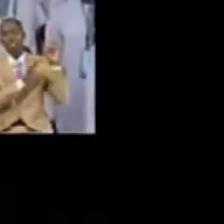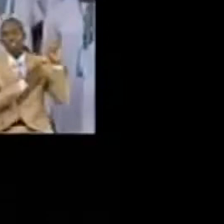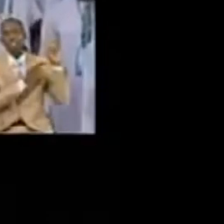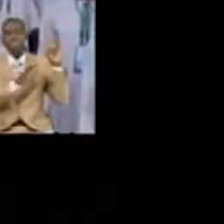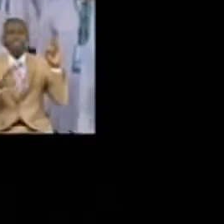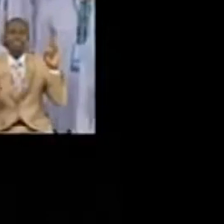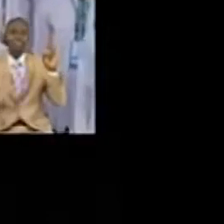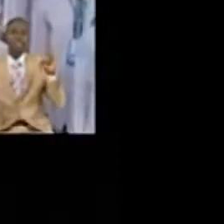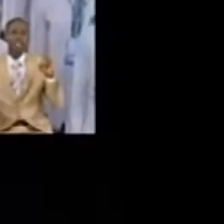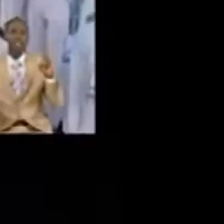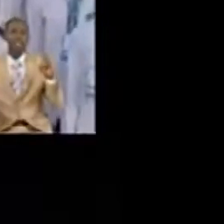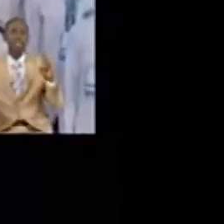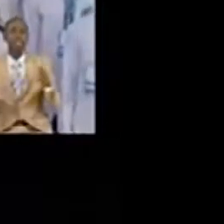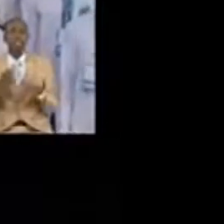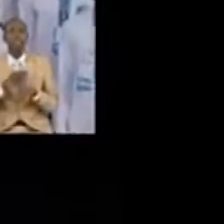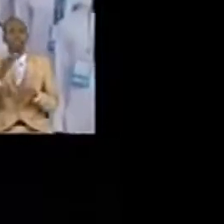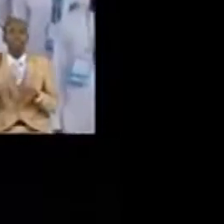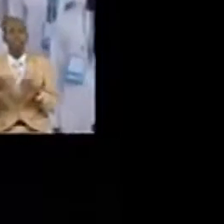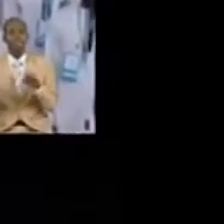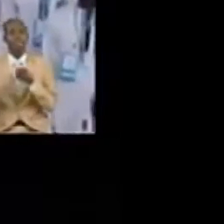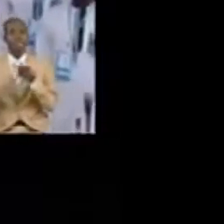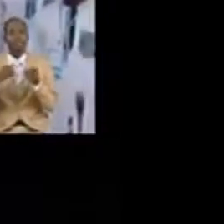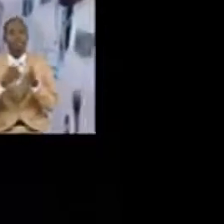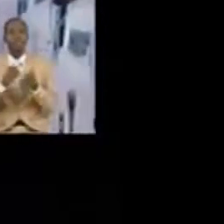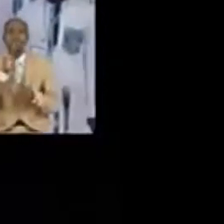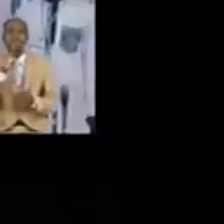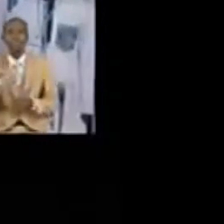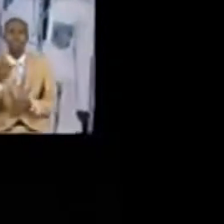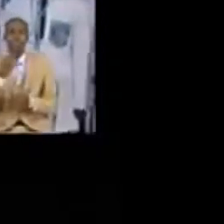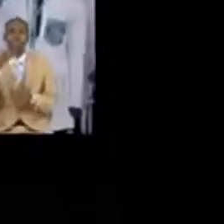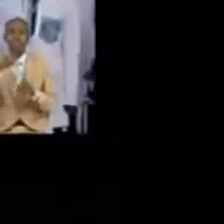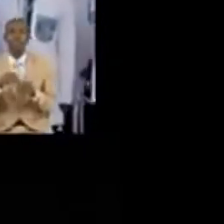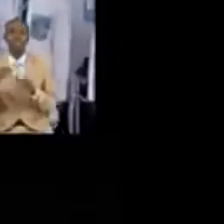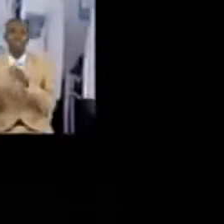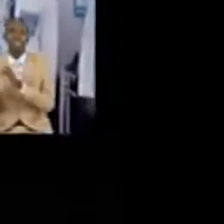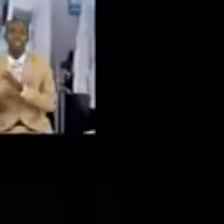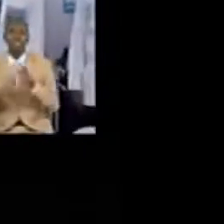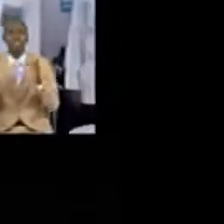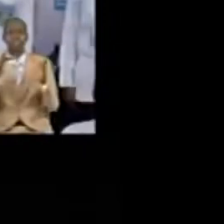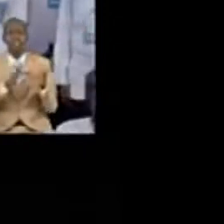in Christ. Complete dominion is only in Jesus.